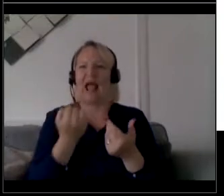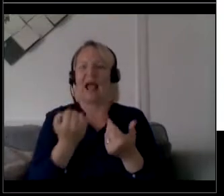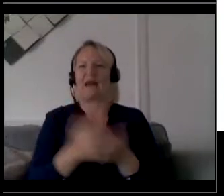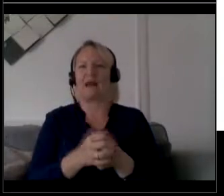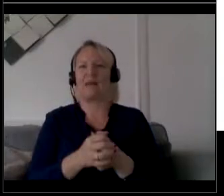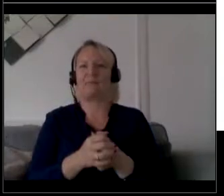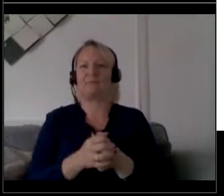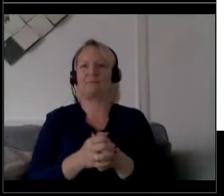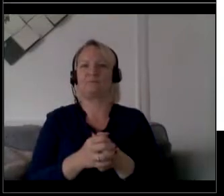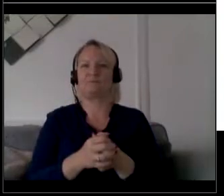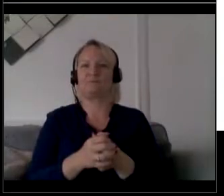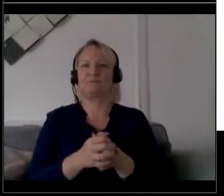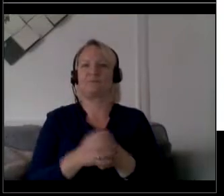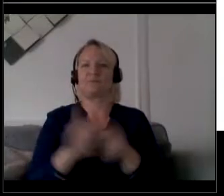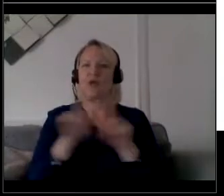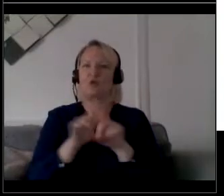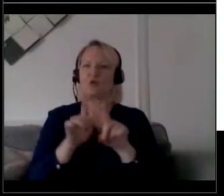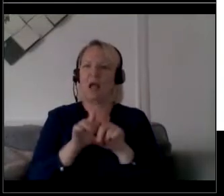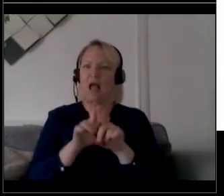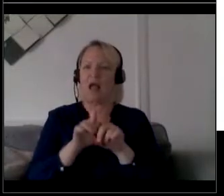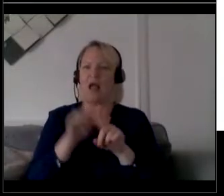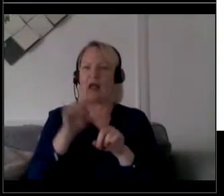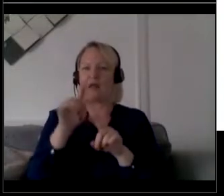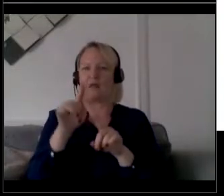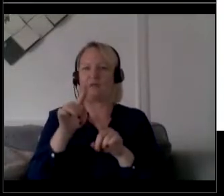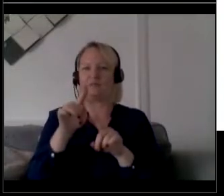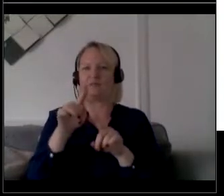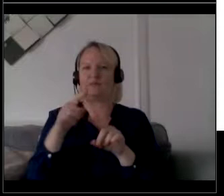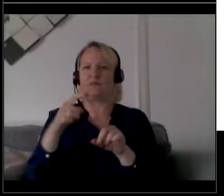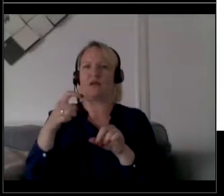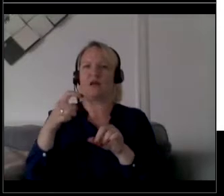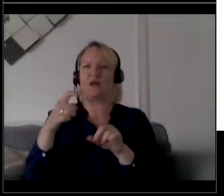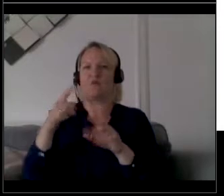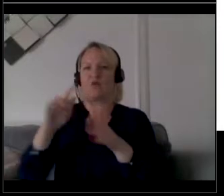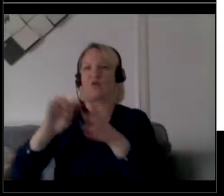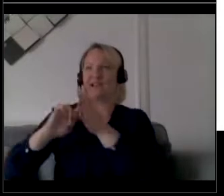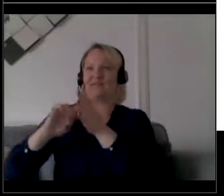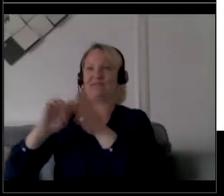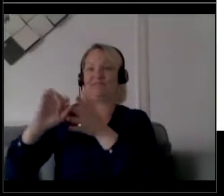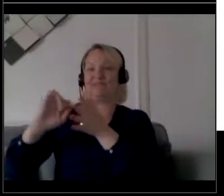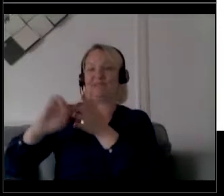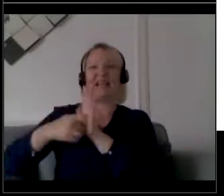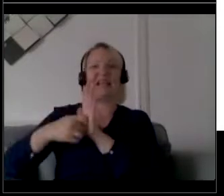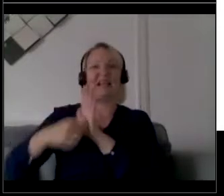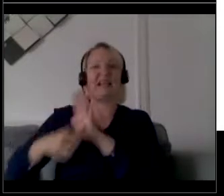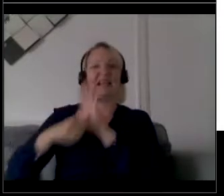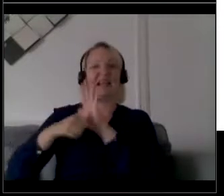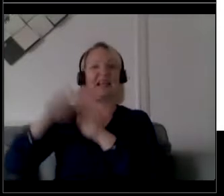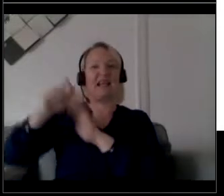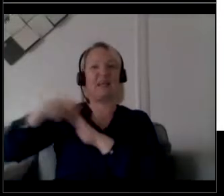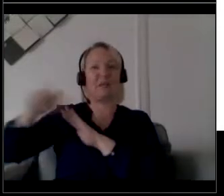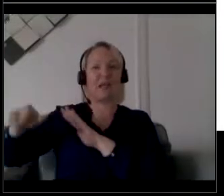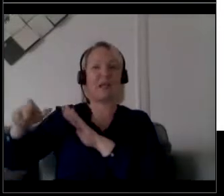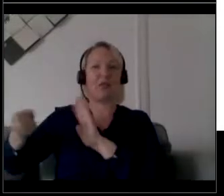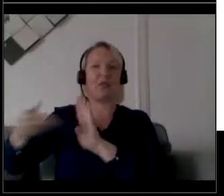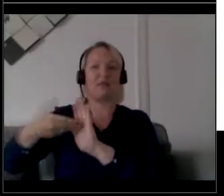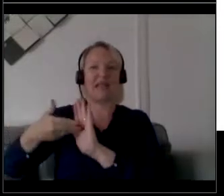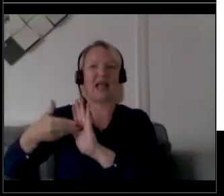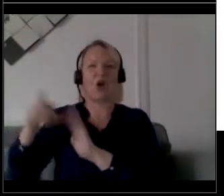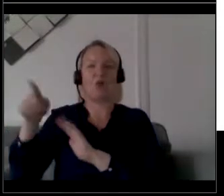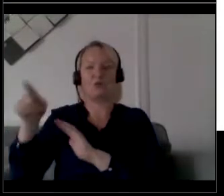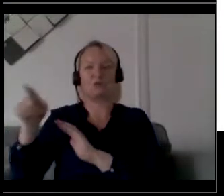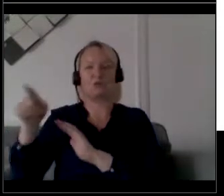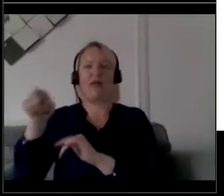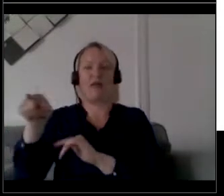then following discussions with key stakeholders, and where possible, HGV associated with construction